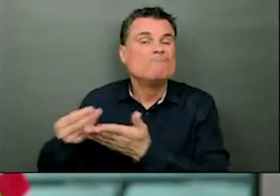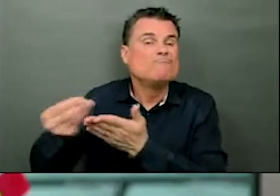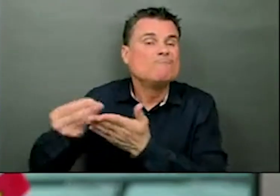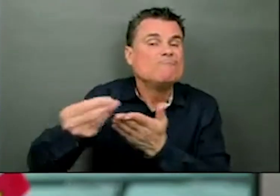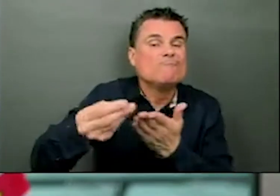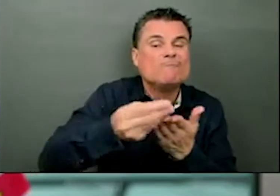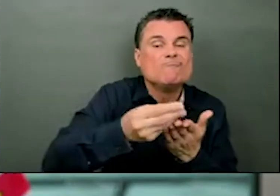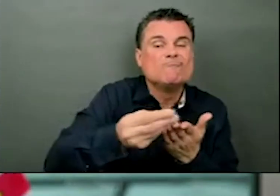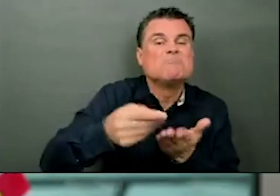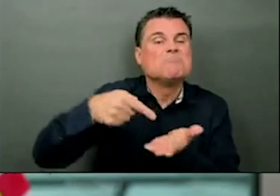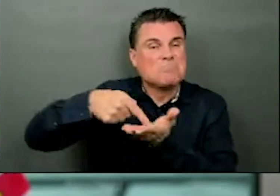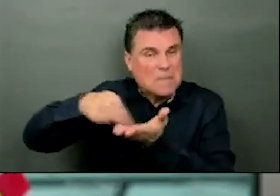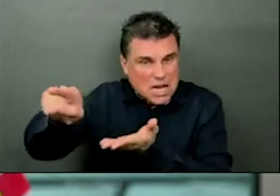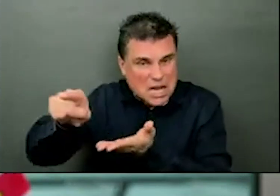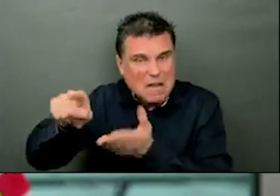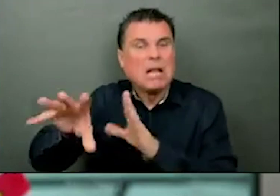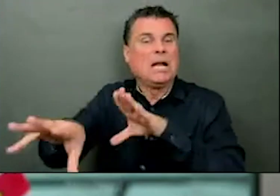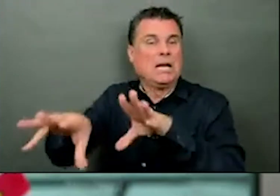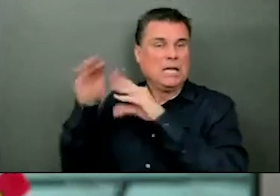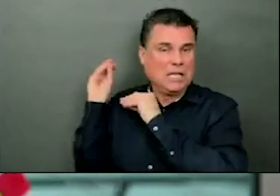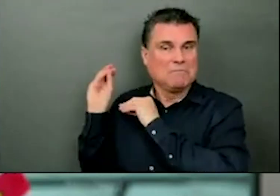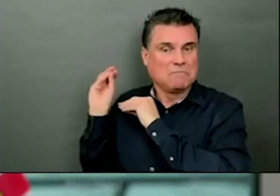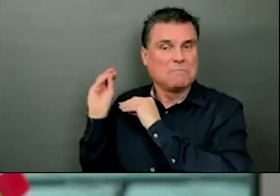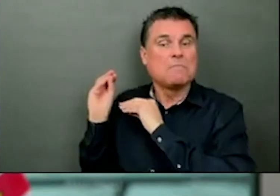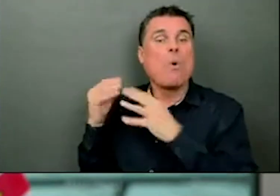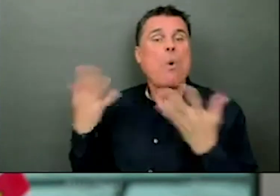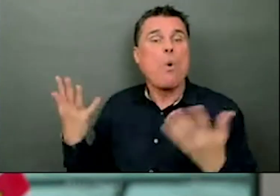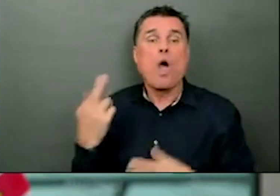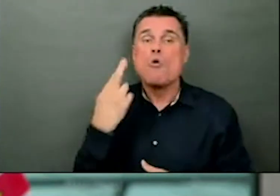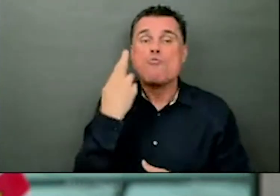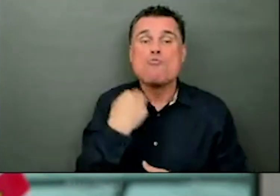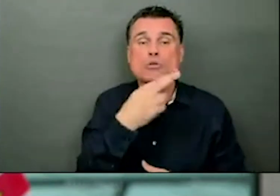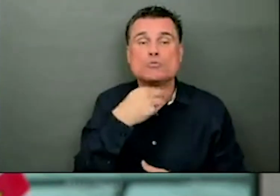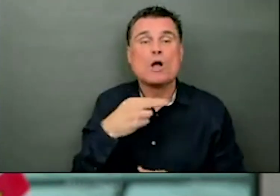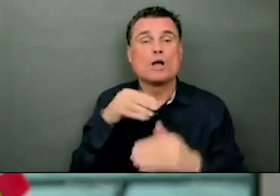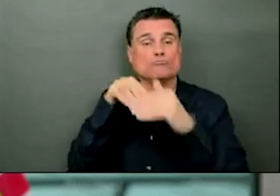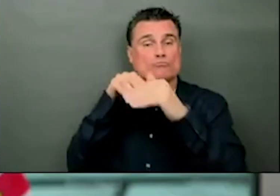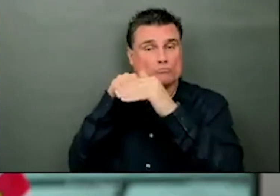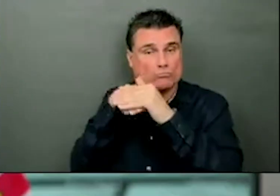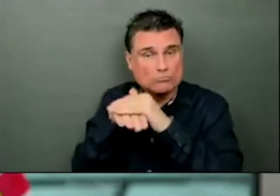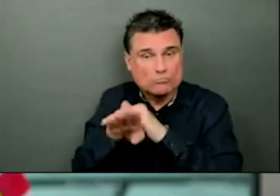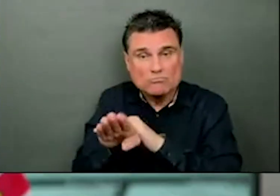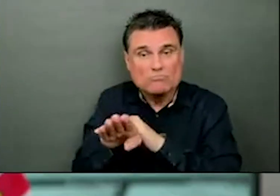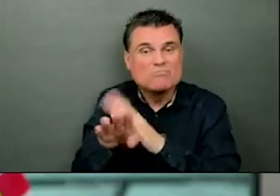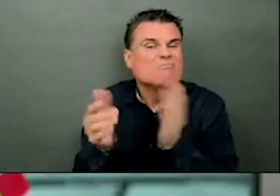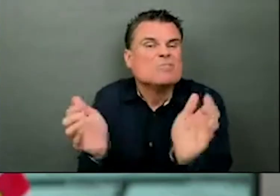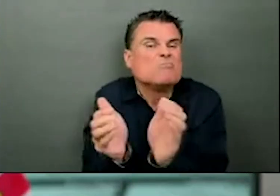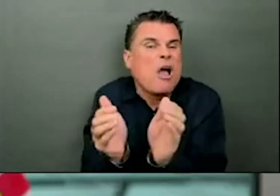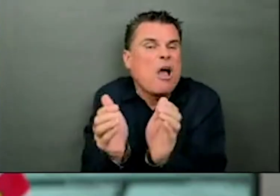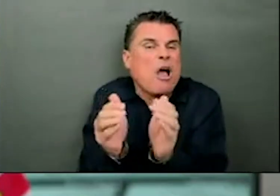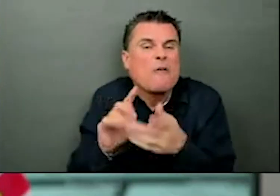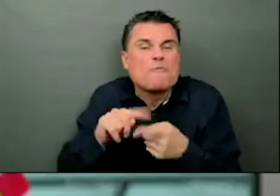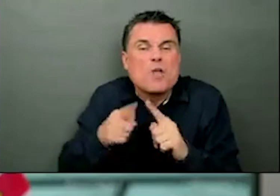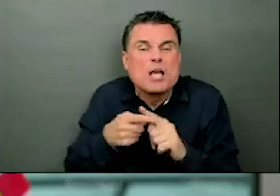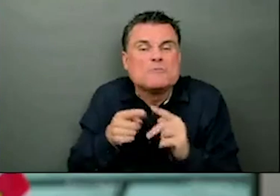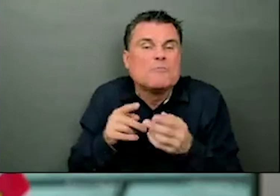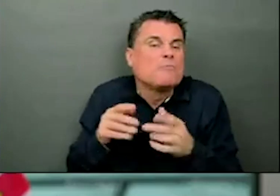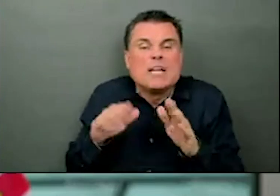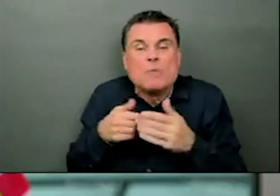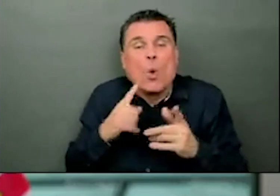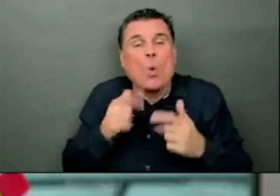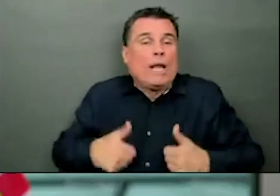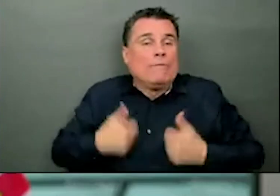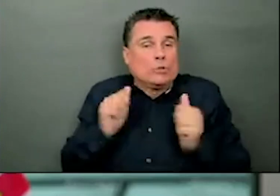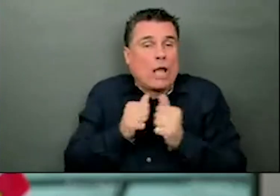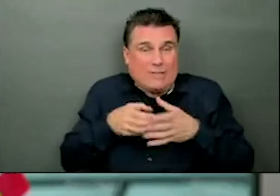to a restaurant or with your small group of people. Having said that, we engaged very early with